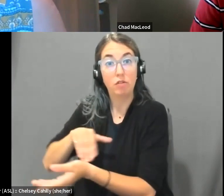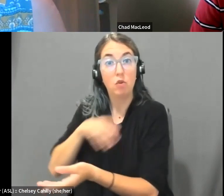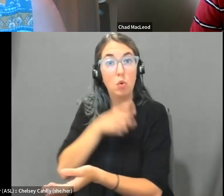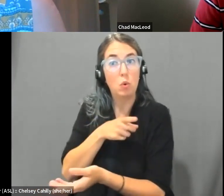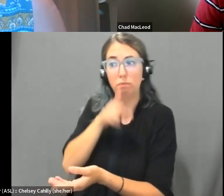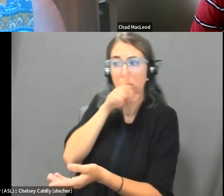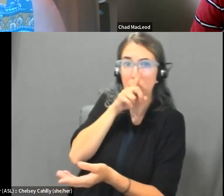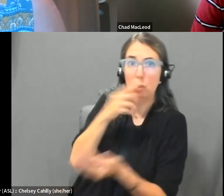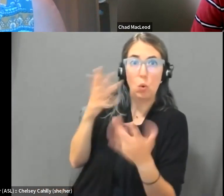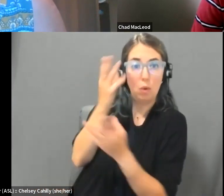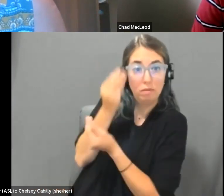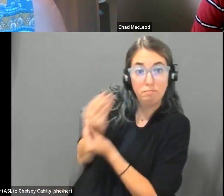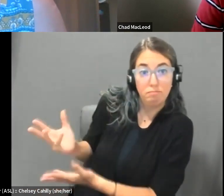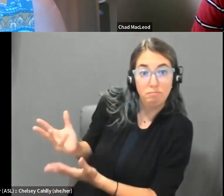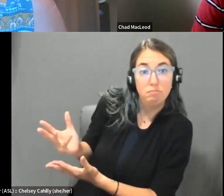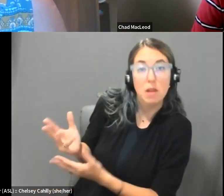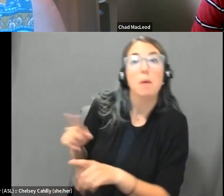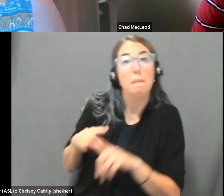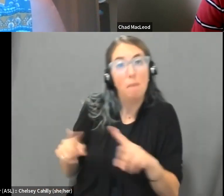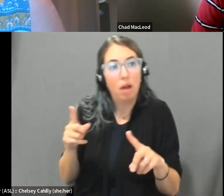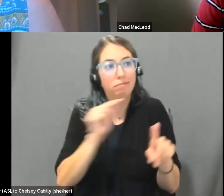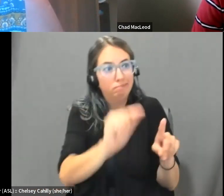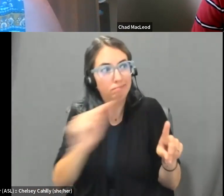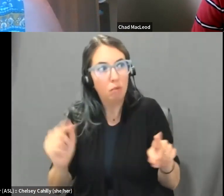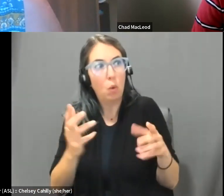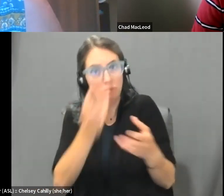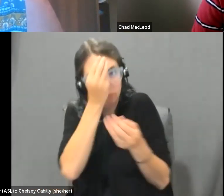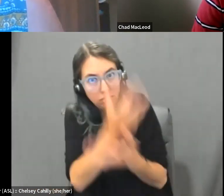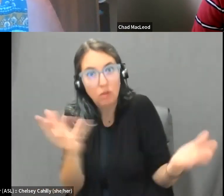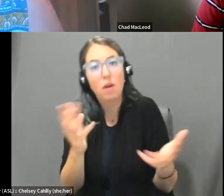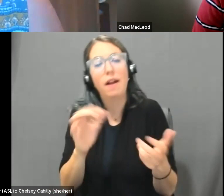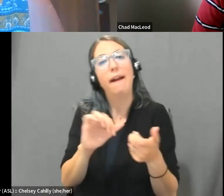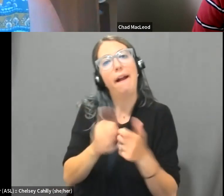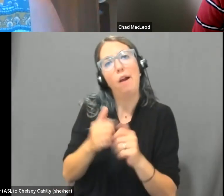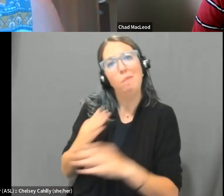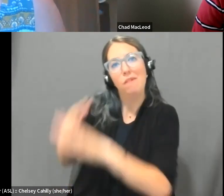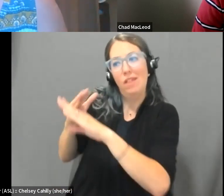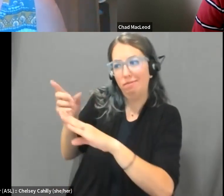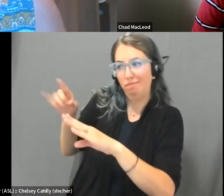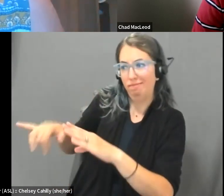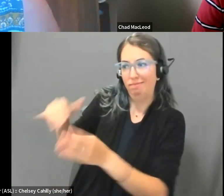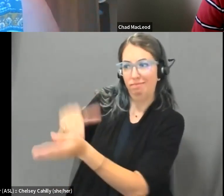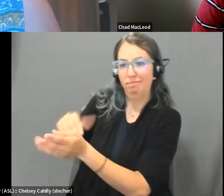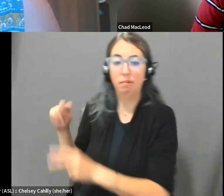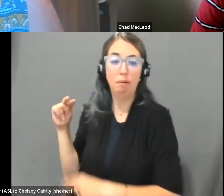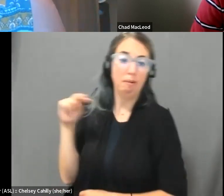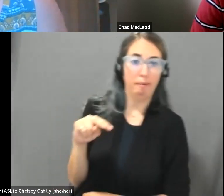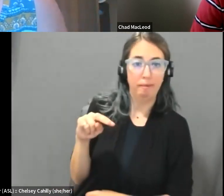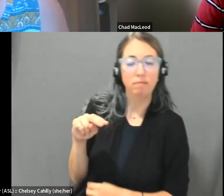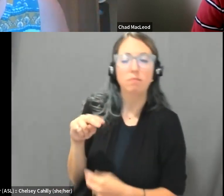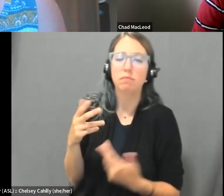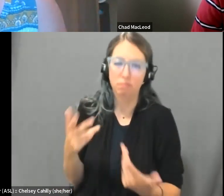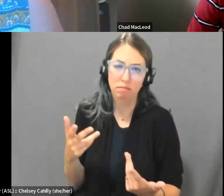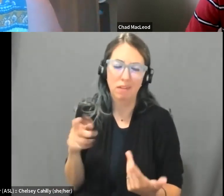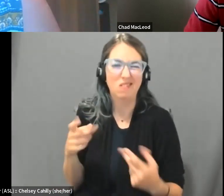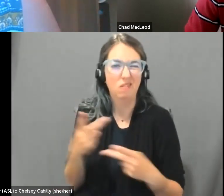the system out in ways to allow for that to happen. So,